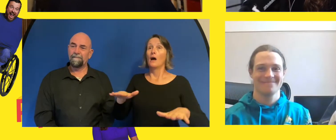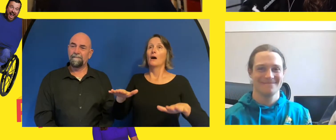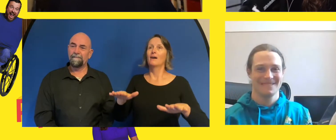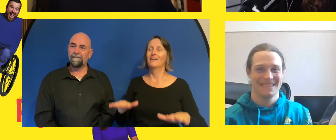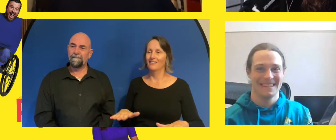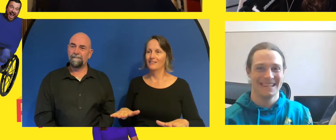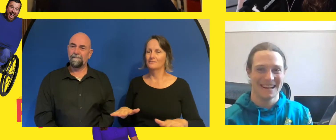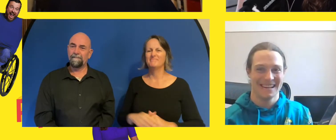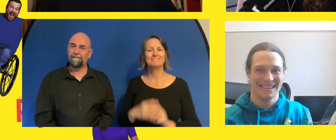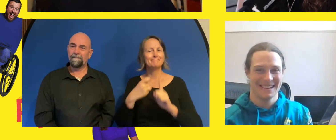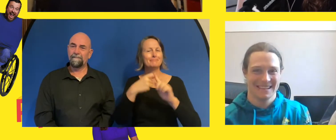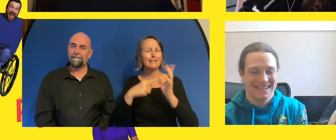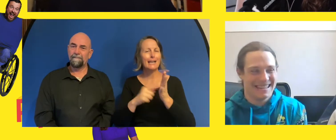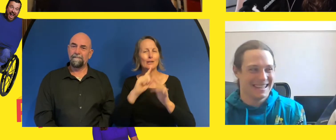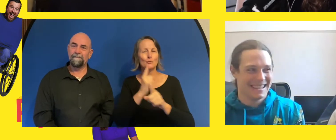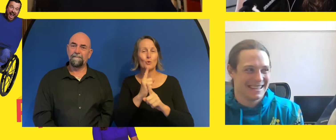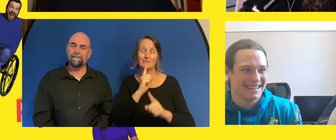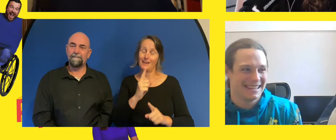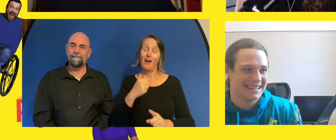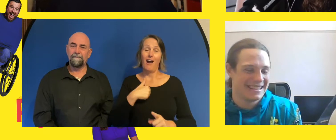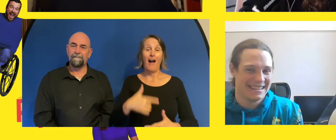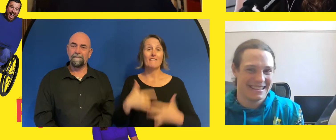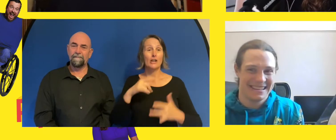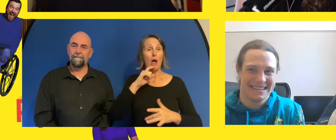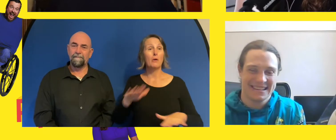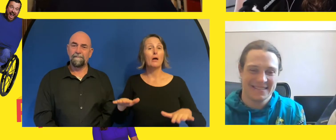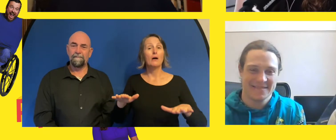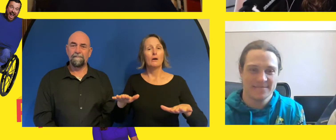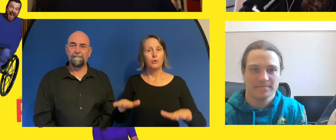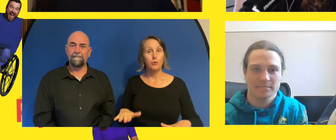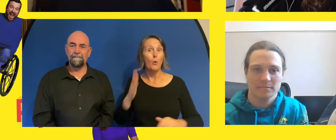is safely back home to their families. I think, it's been a